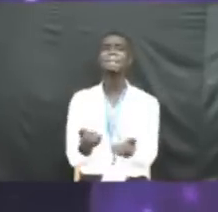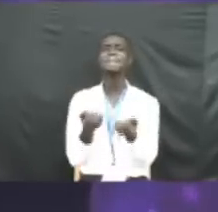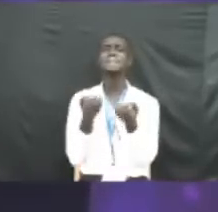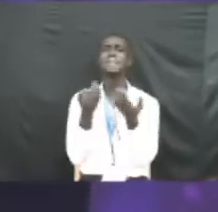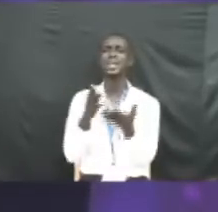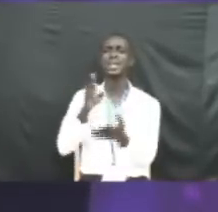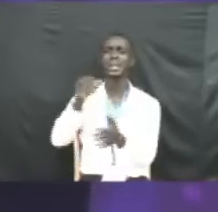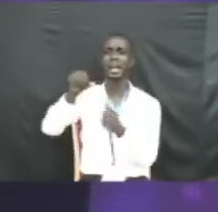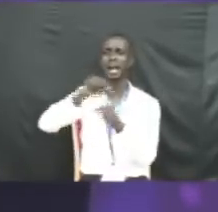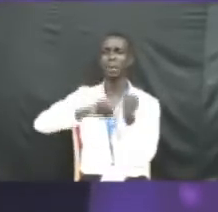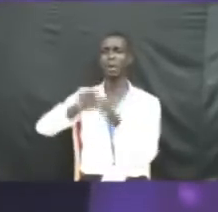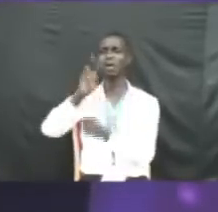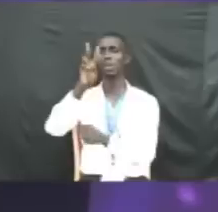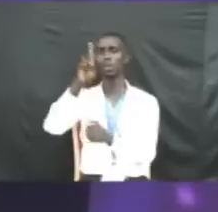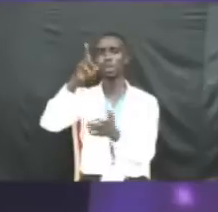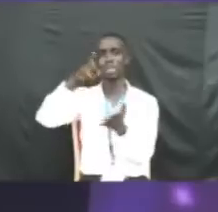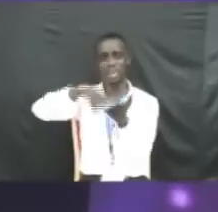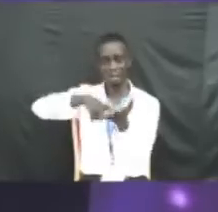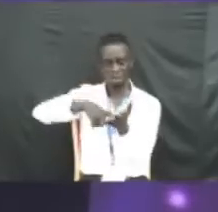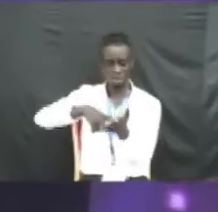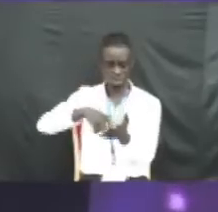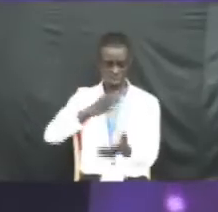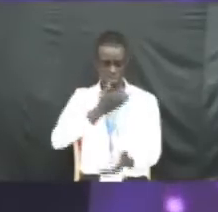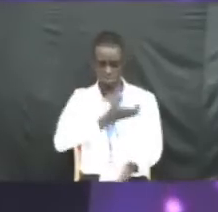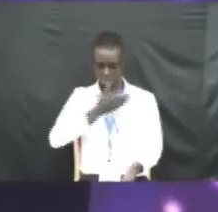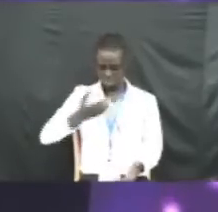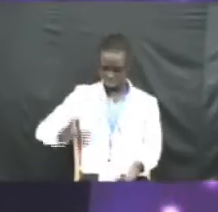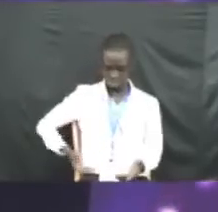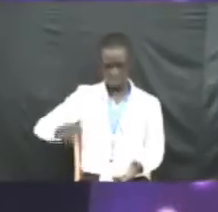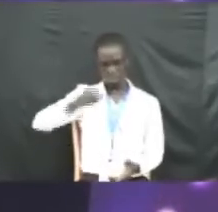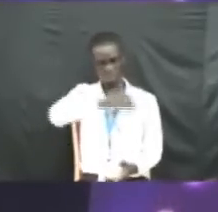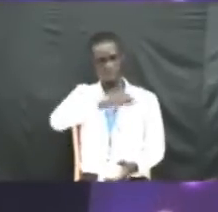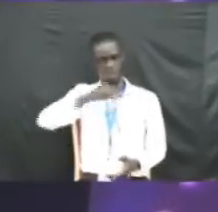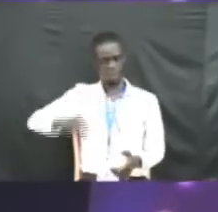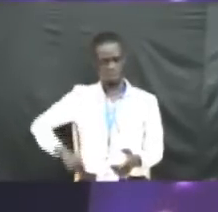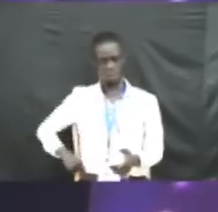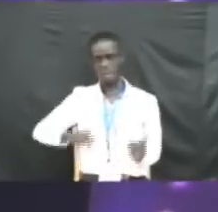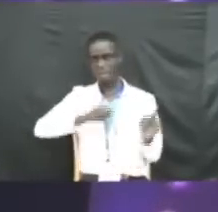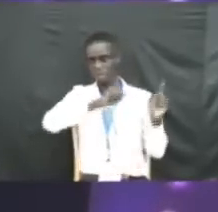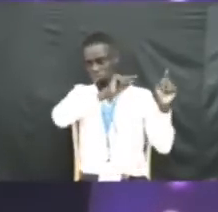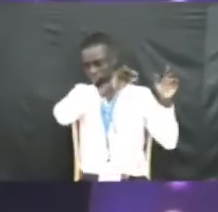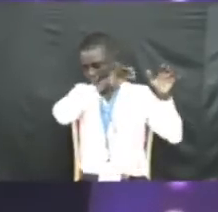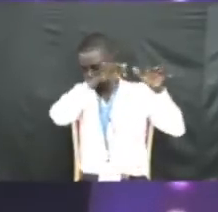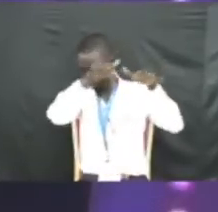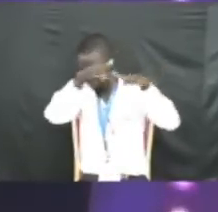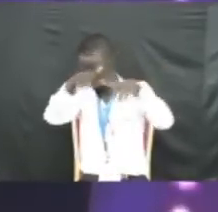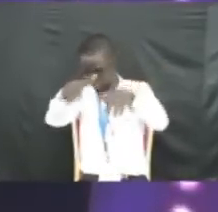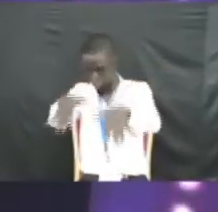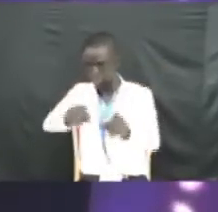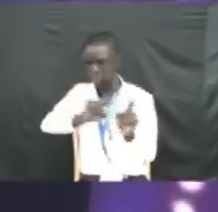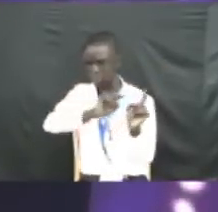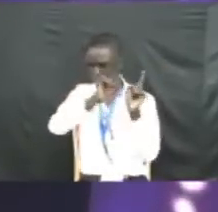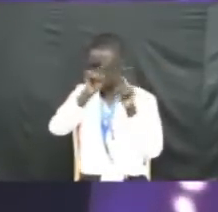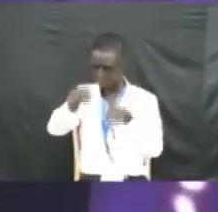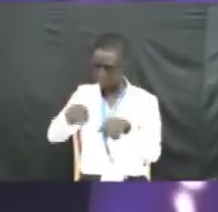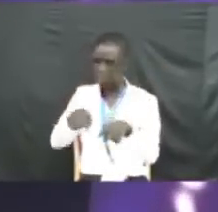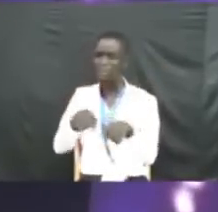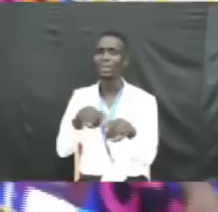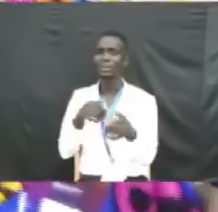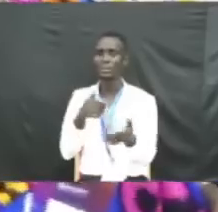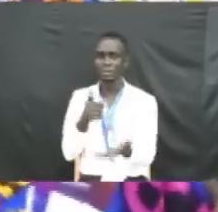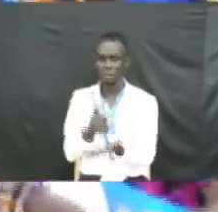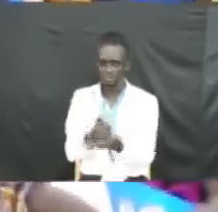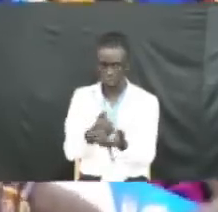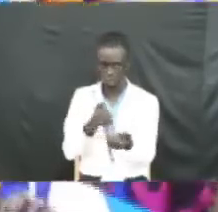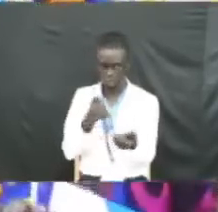2,000 royals from across the nation as an intervening tool towards the church's contribution